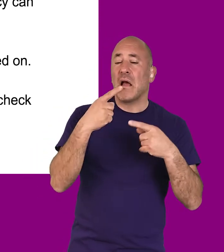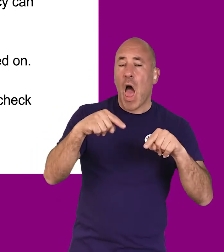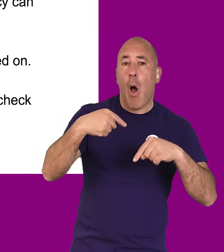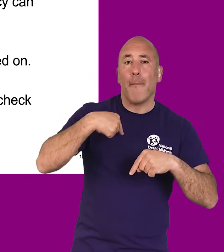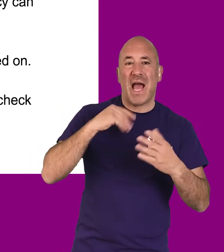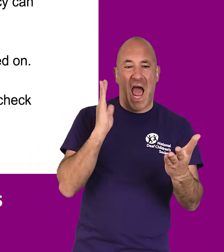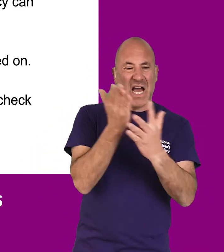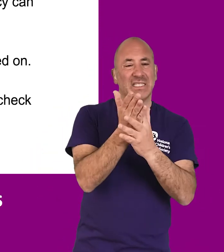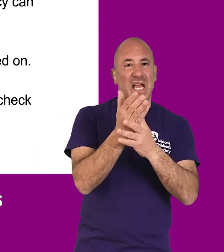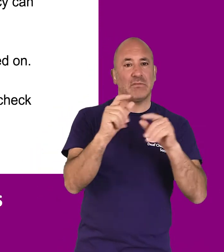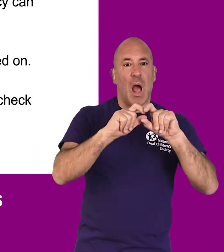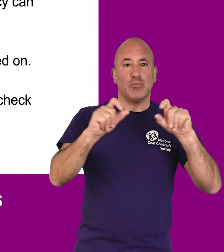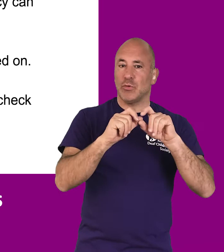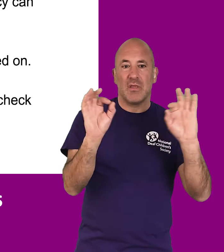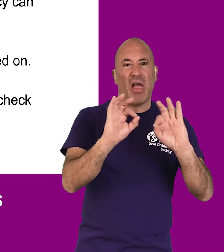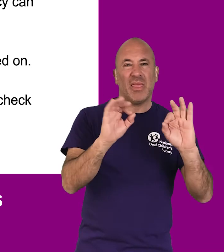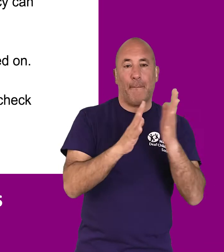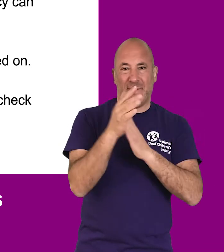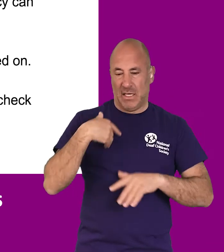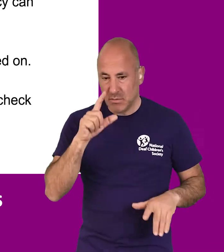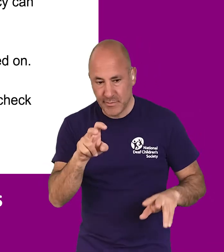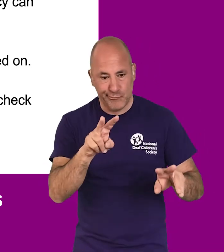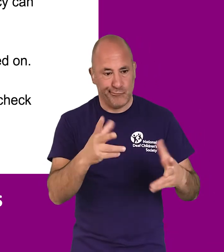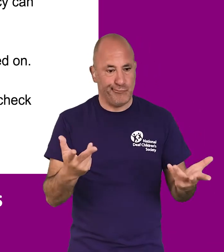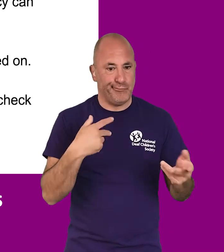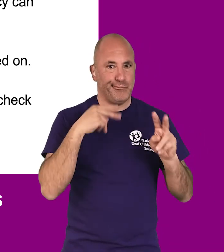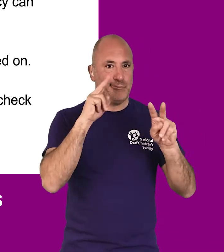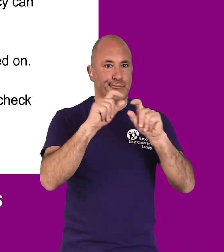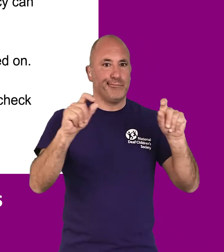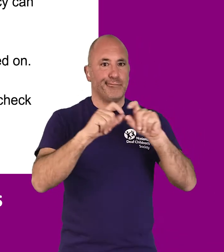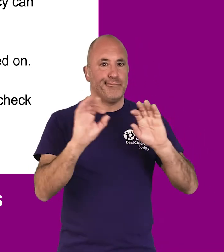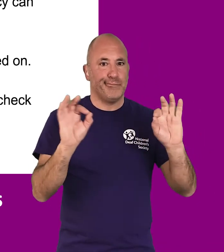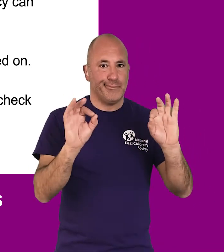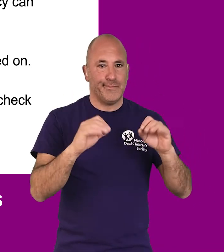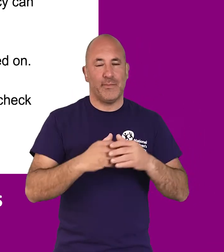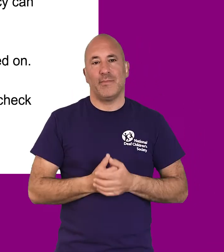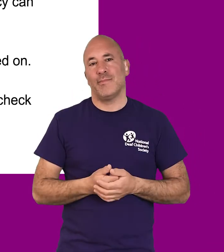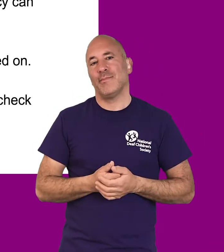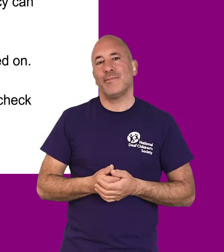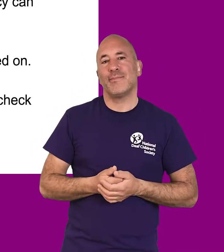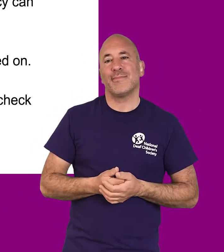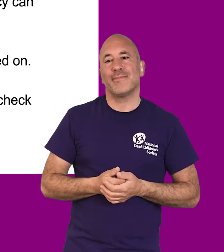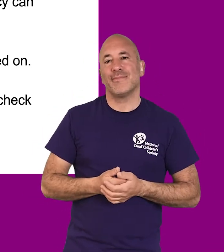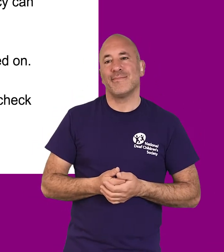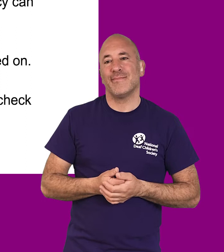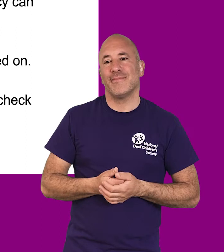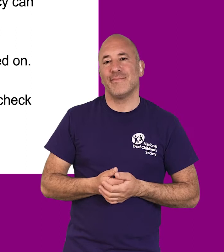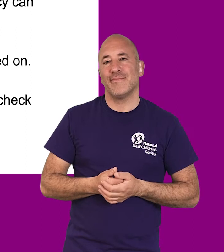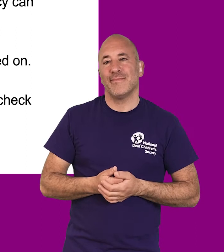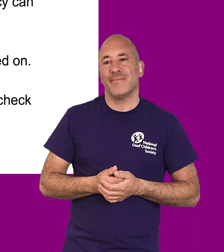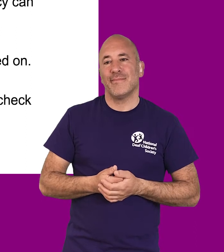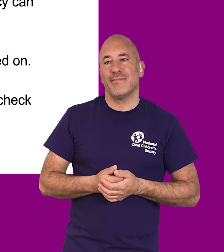there, the meeting organizer has sometimes not enabled it within the settings to allow me to